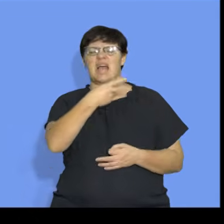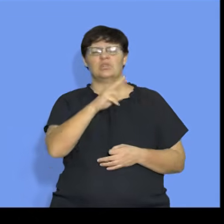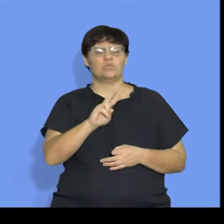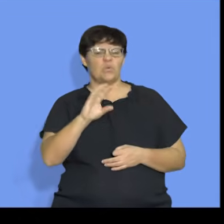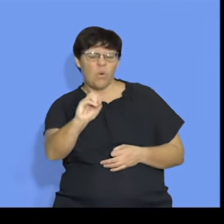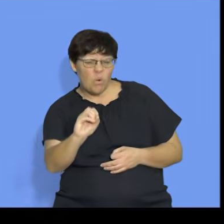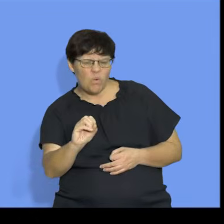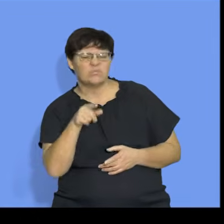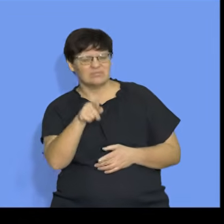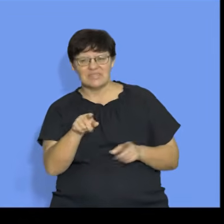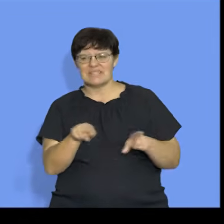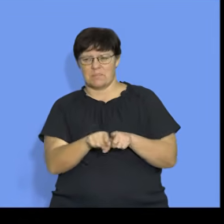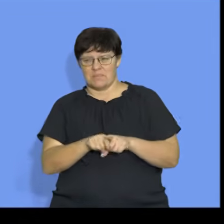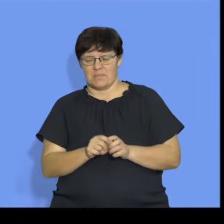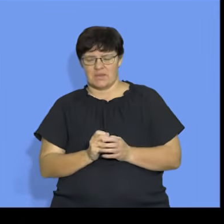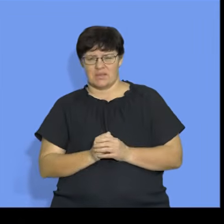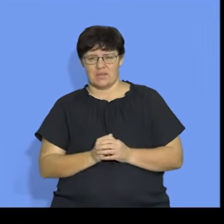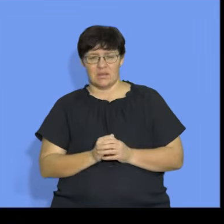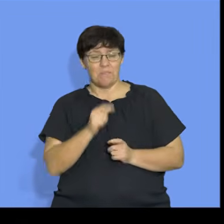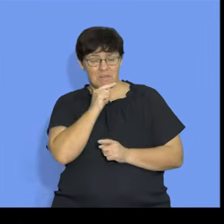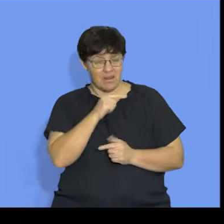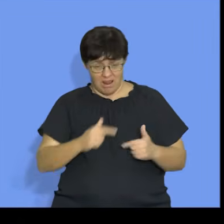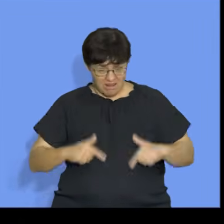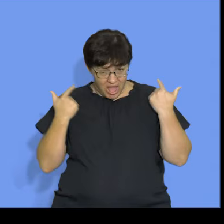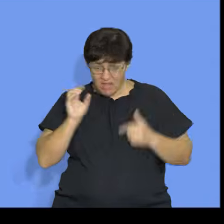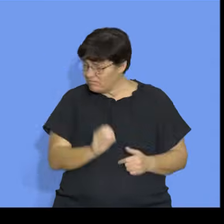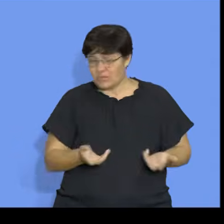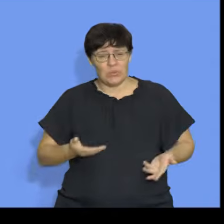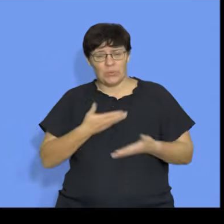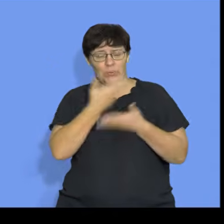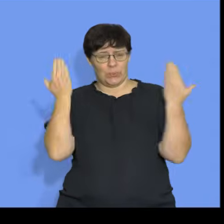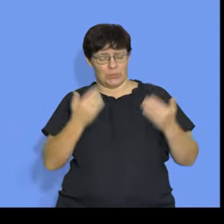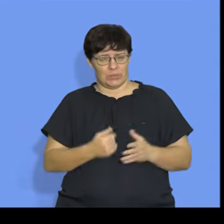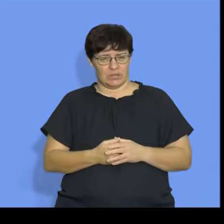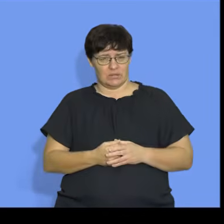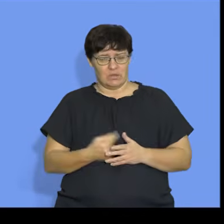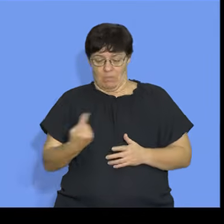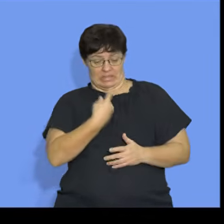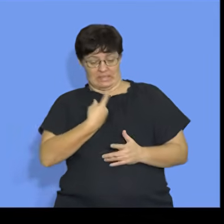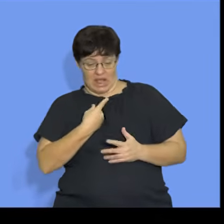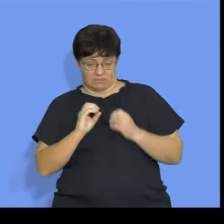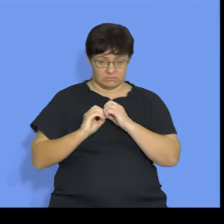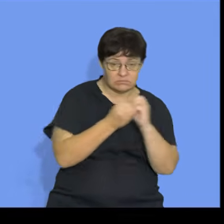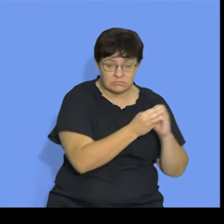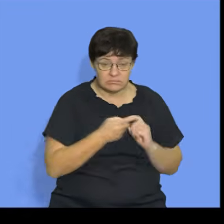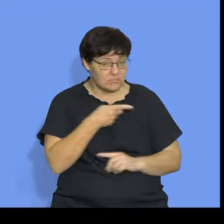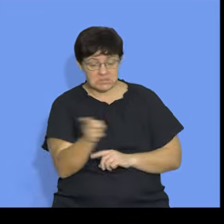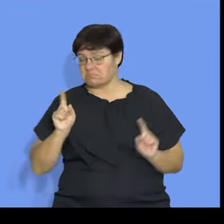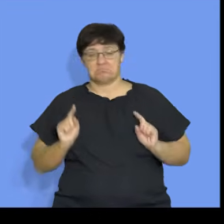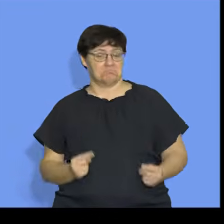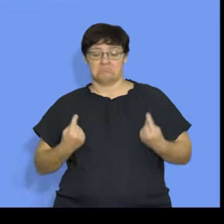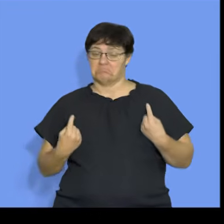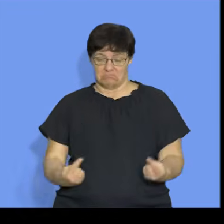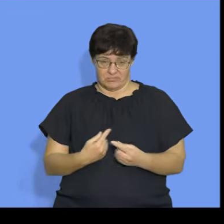And all of those things are non-living. And we can't just make them. So what we need to do is we need